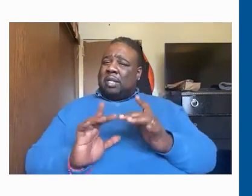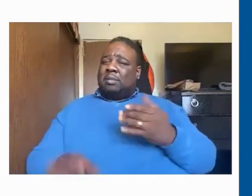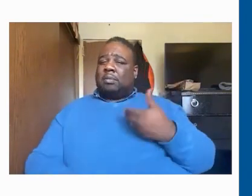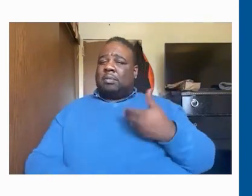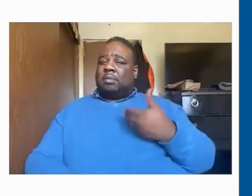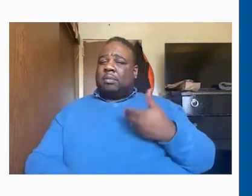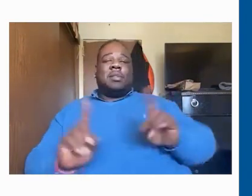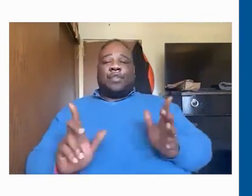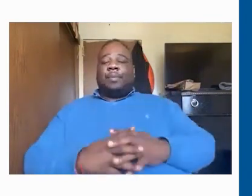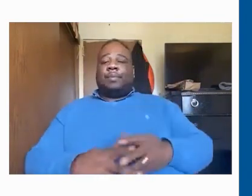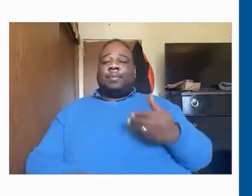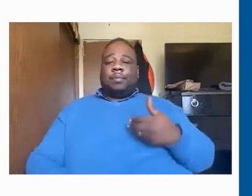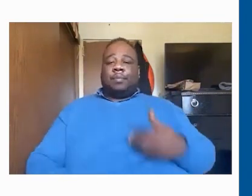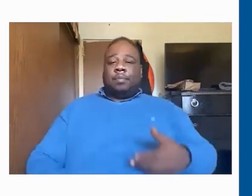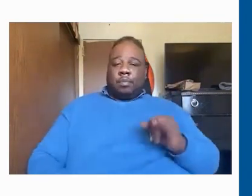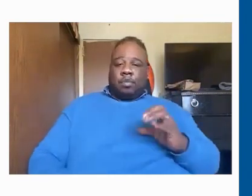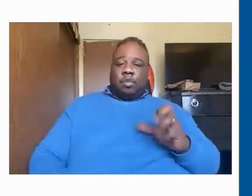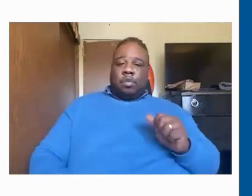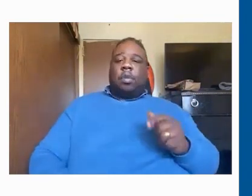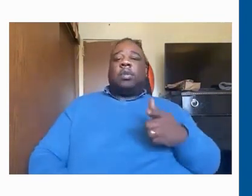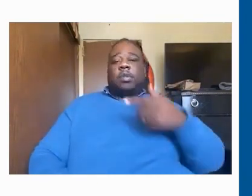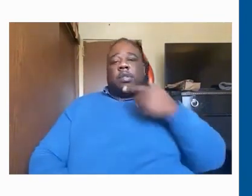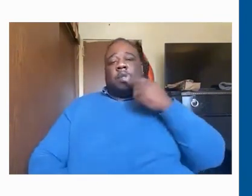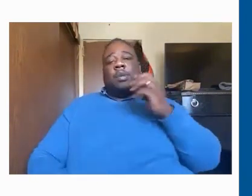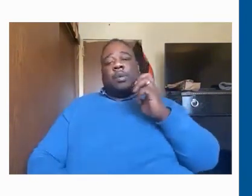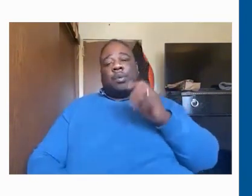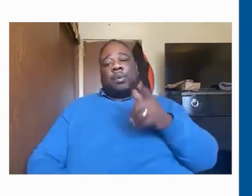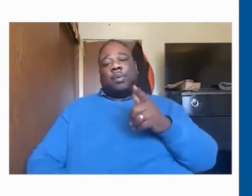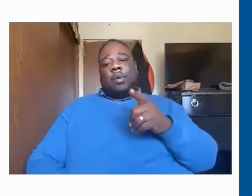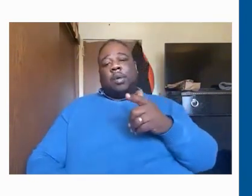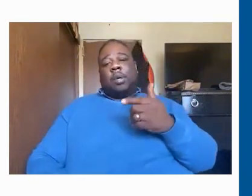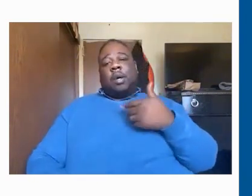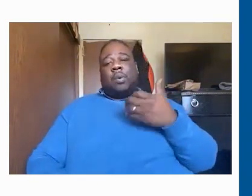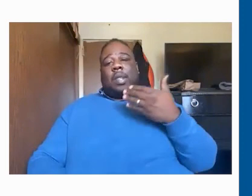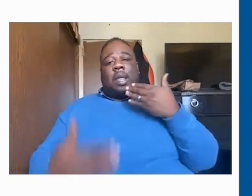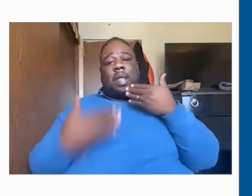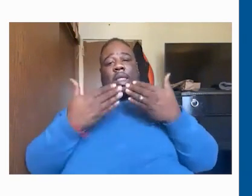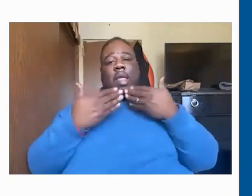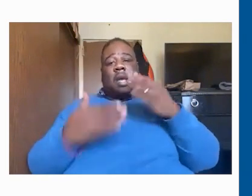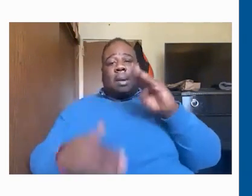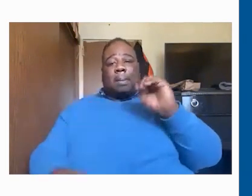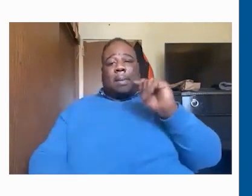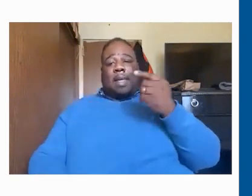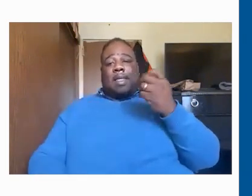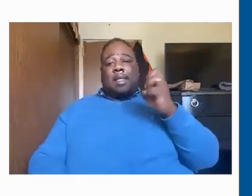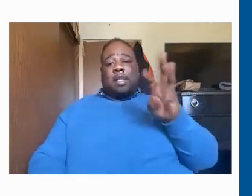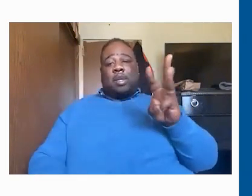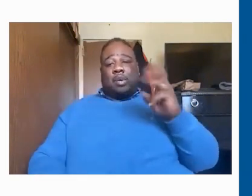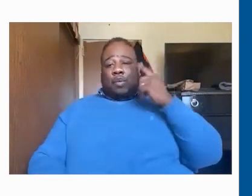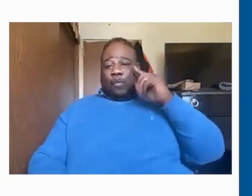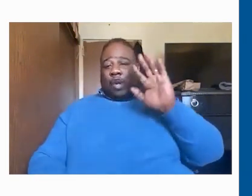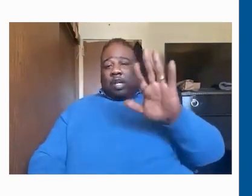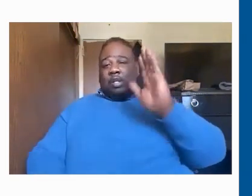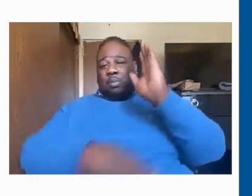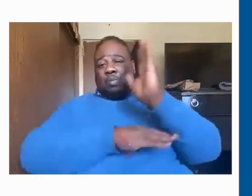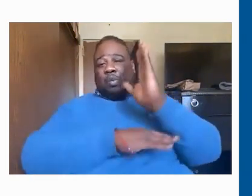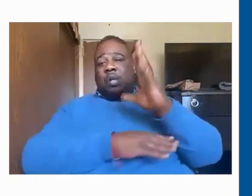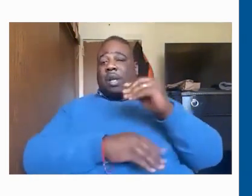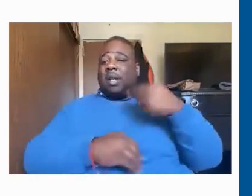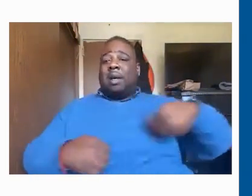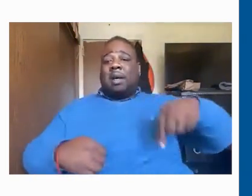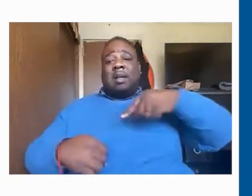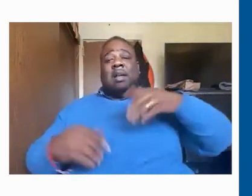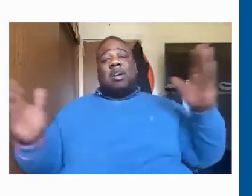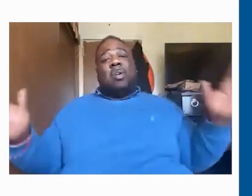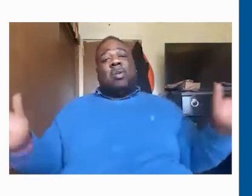We kind of went over time a little bit, but I really want to thank you, Matthew, for doing this presentation. And I really, really encourage everybody to go